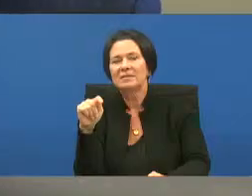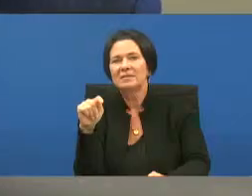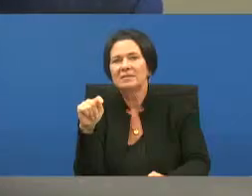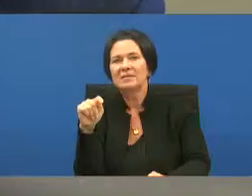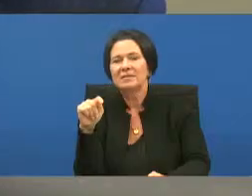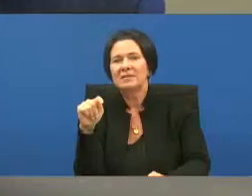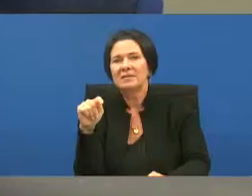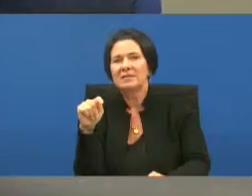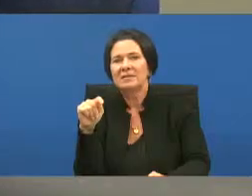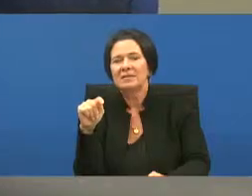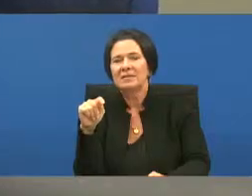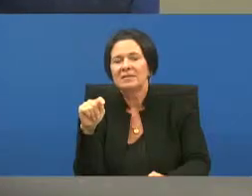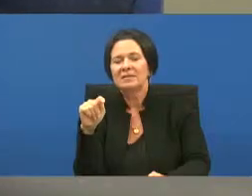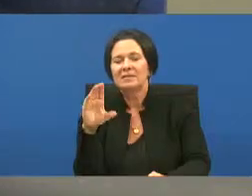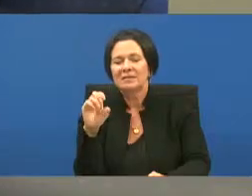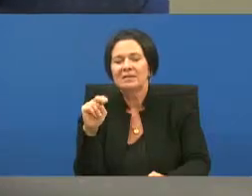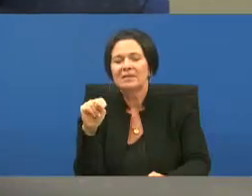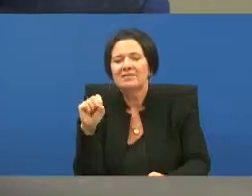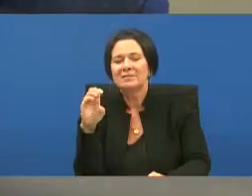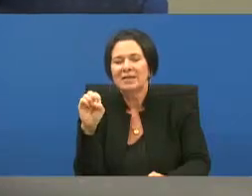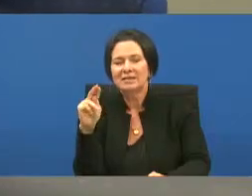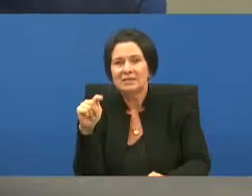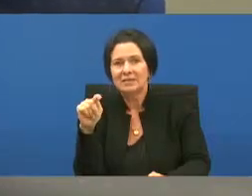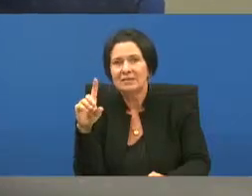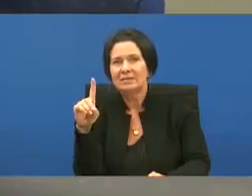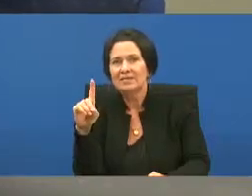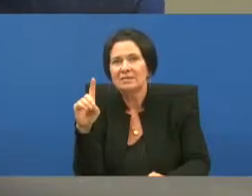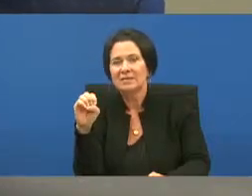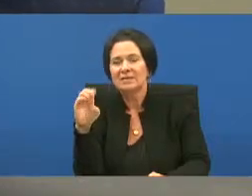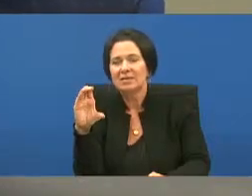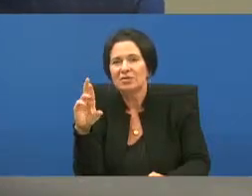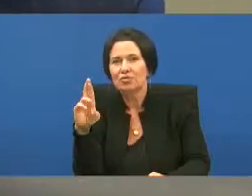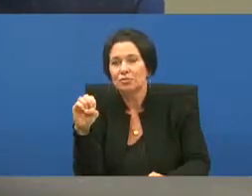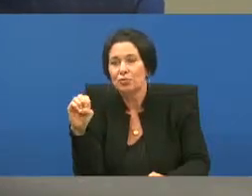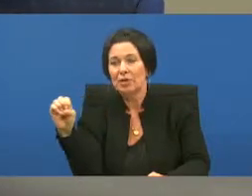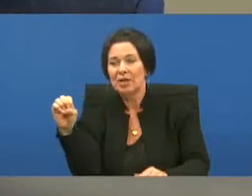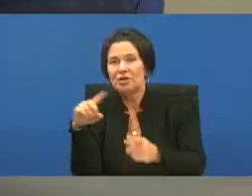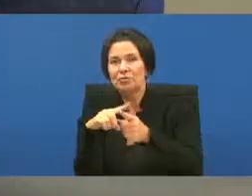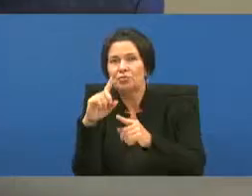part of it. And that's $600 million. That's